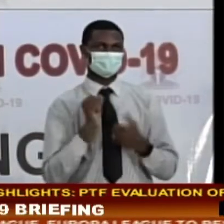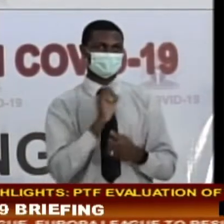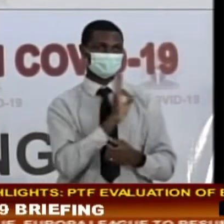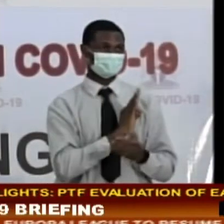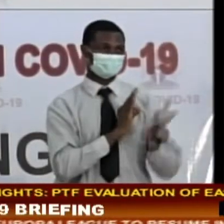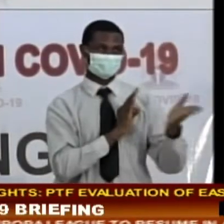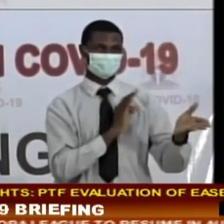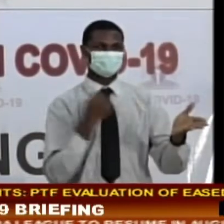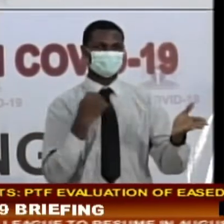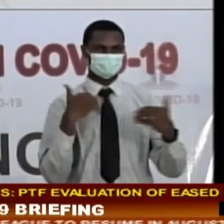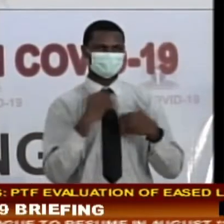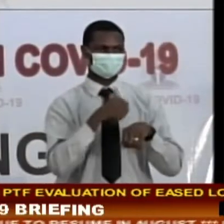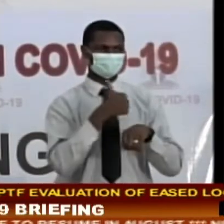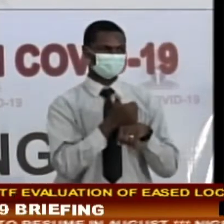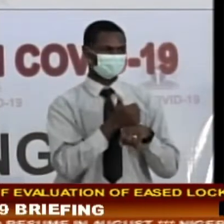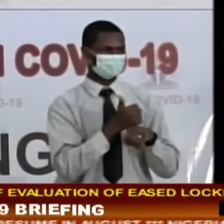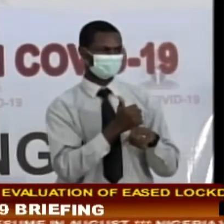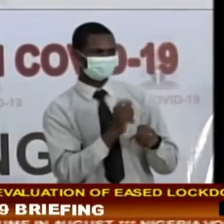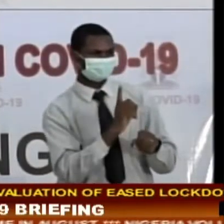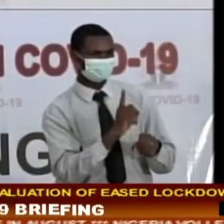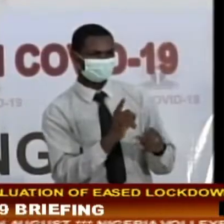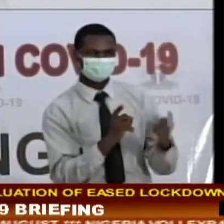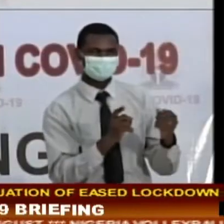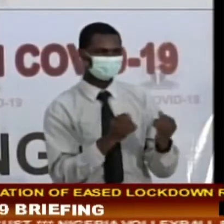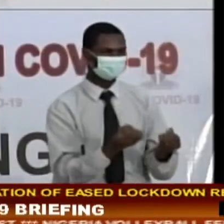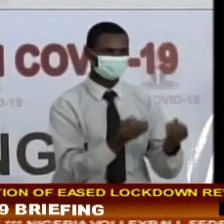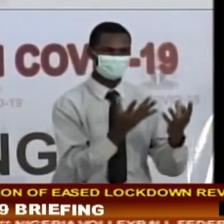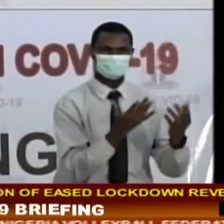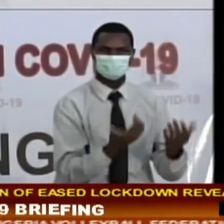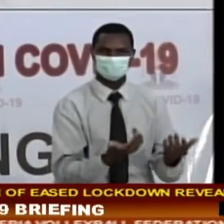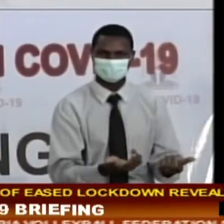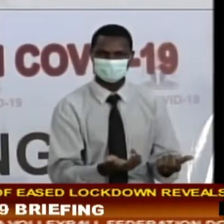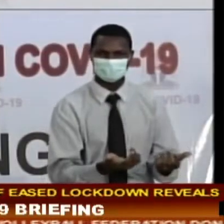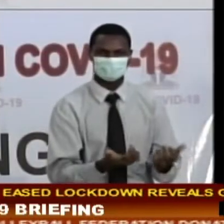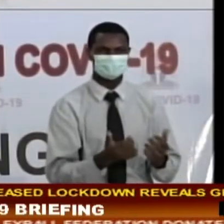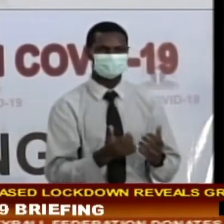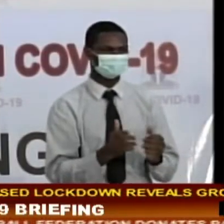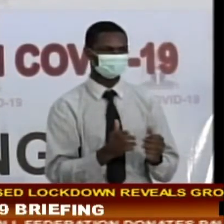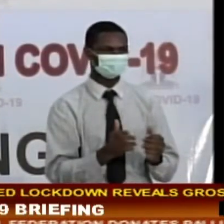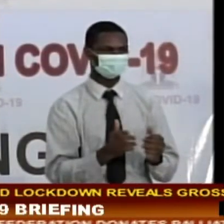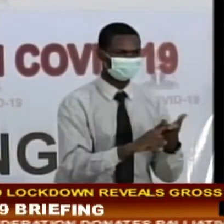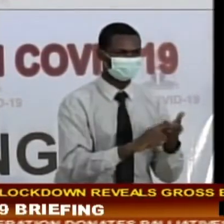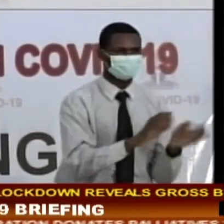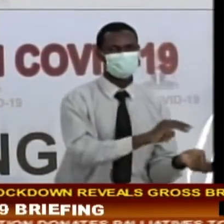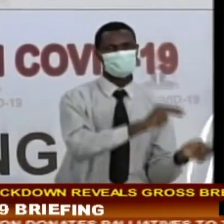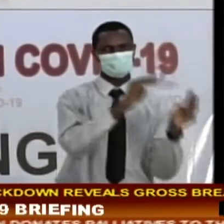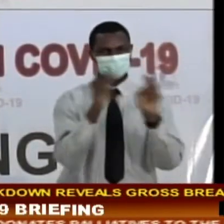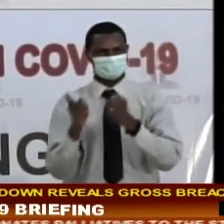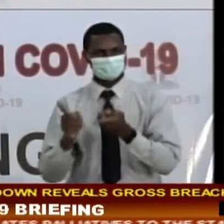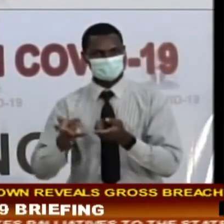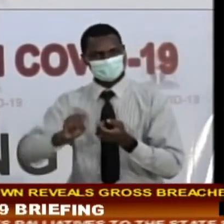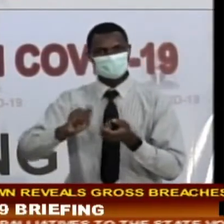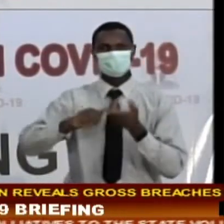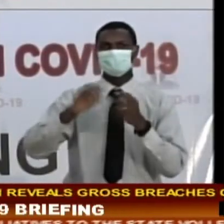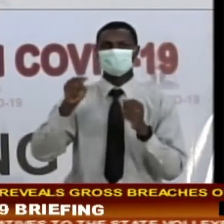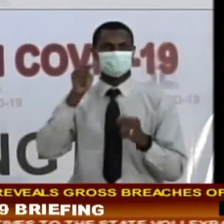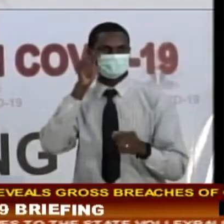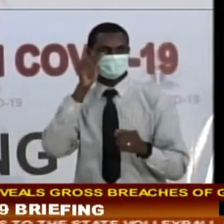location the quantity he has done that we have to make